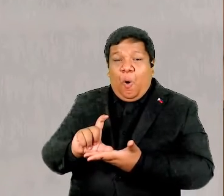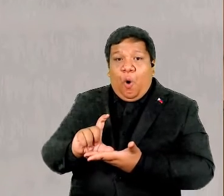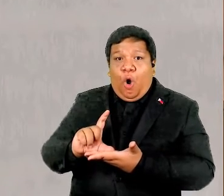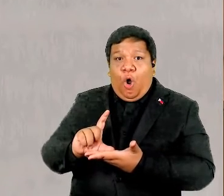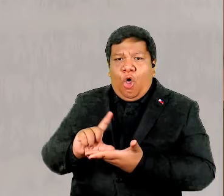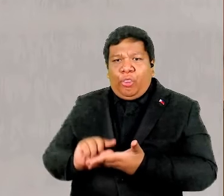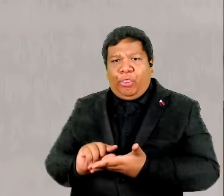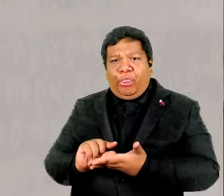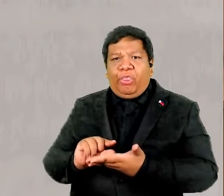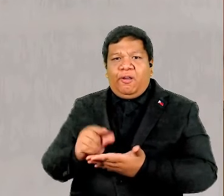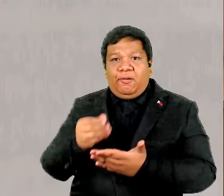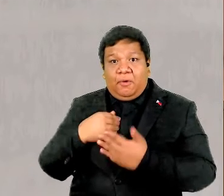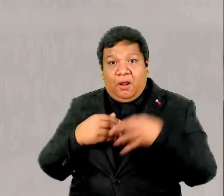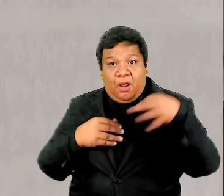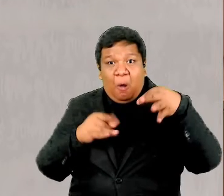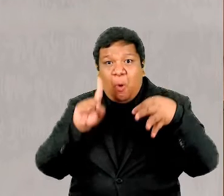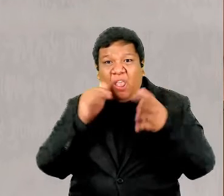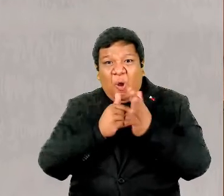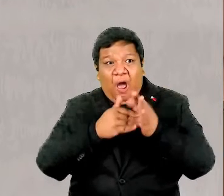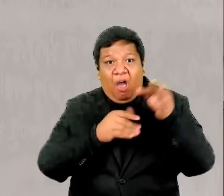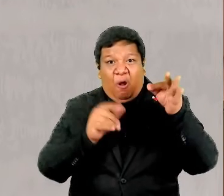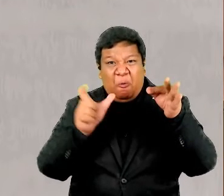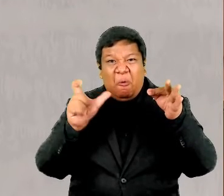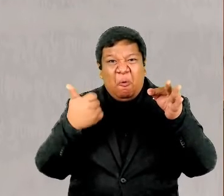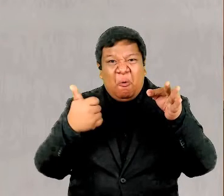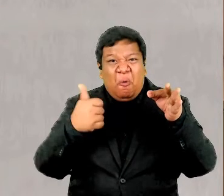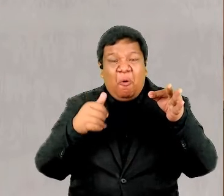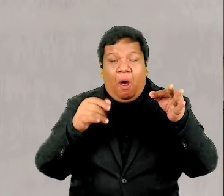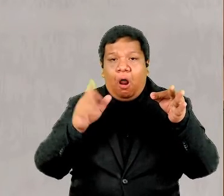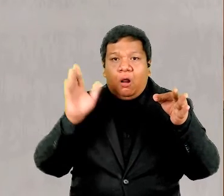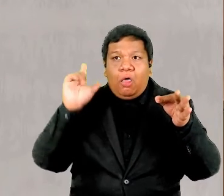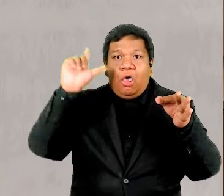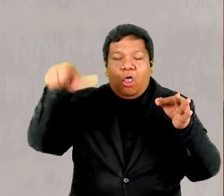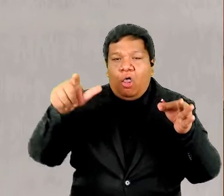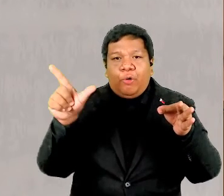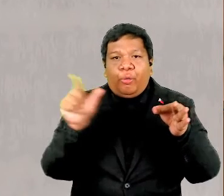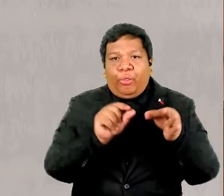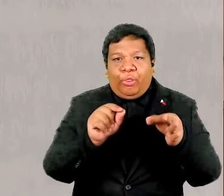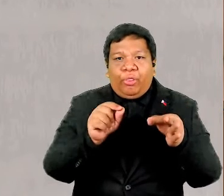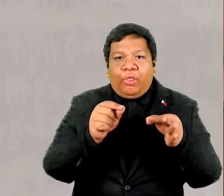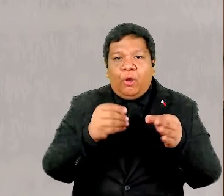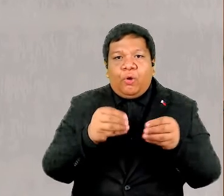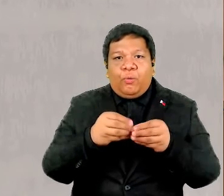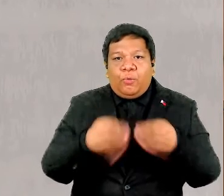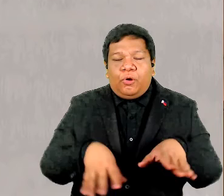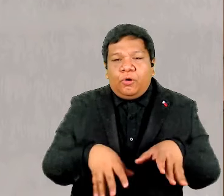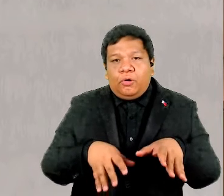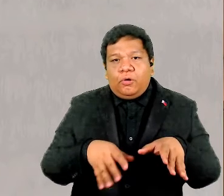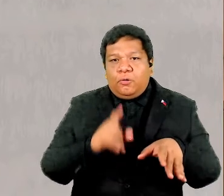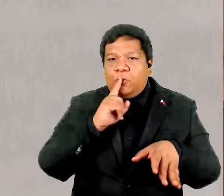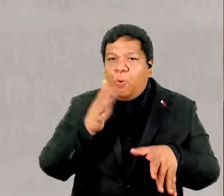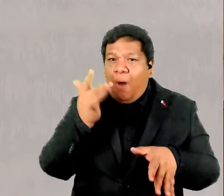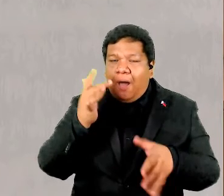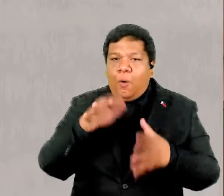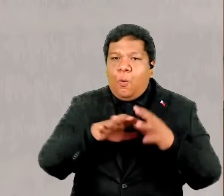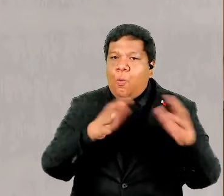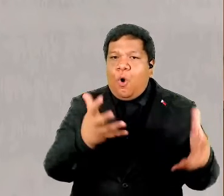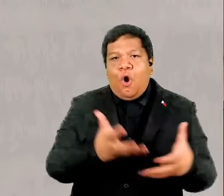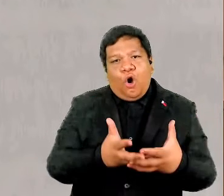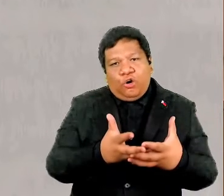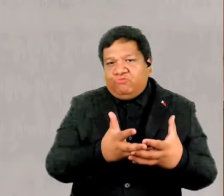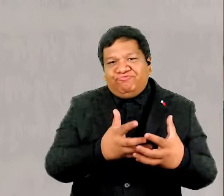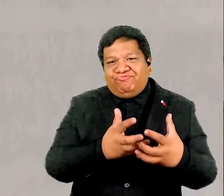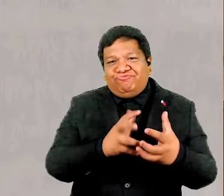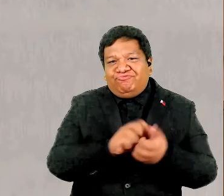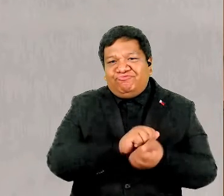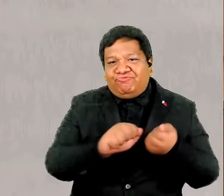few years time, wala nang halaga yun. These things are subject to the destructive effects of life in a fallen world. Kaya